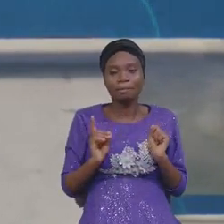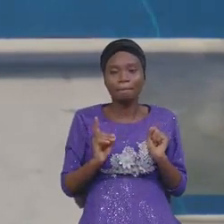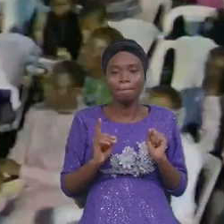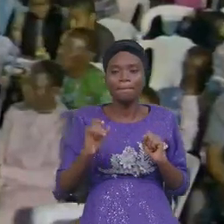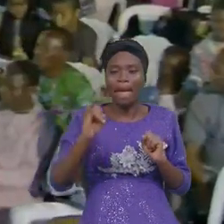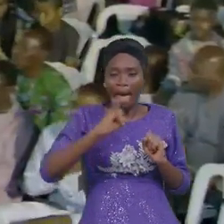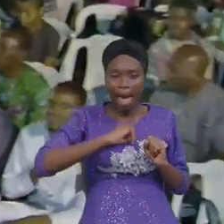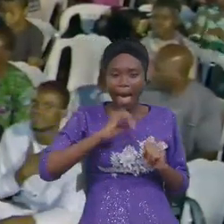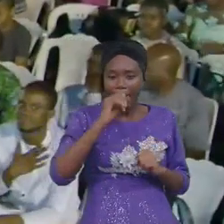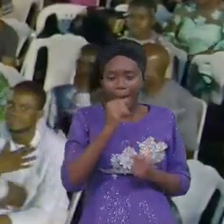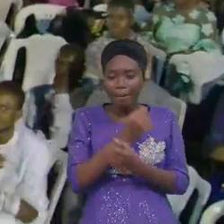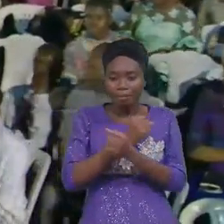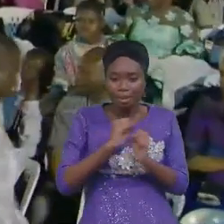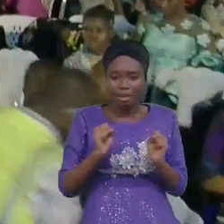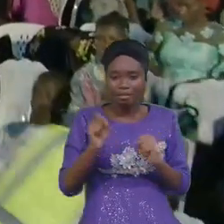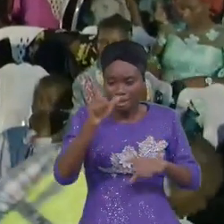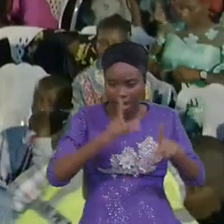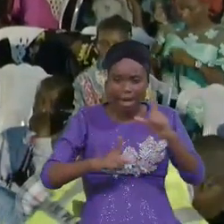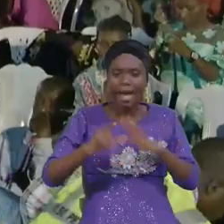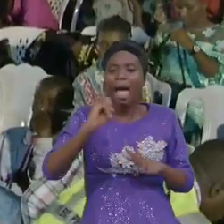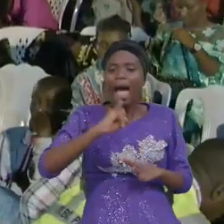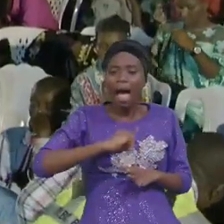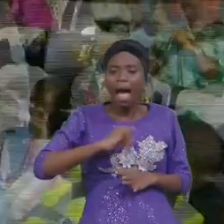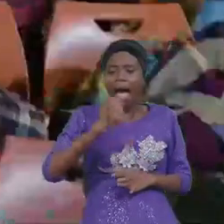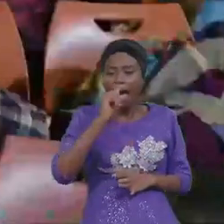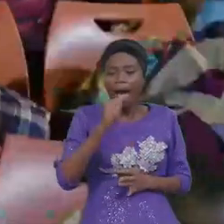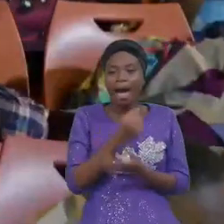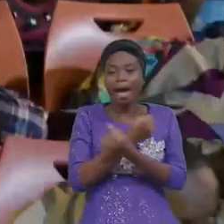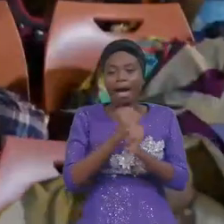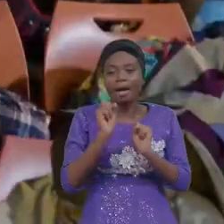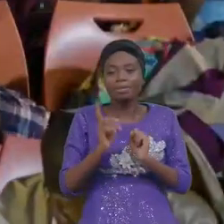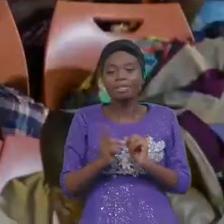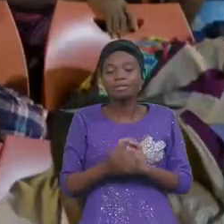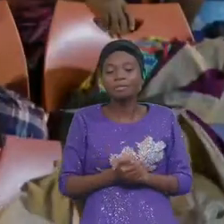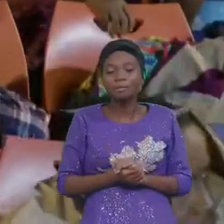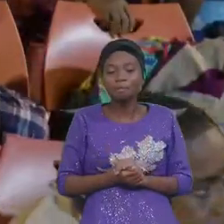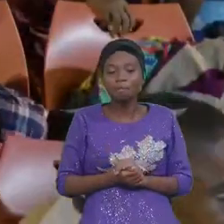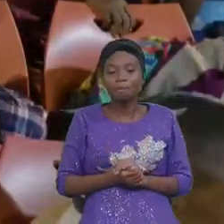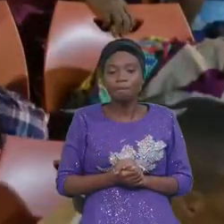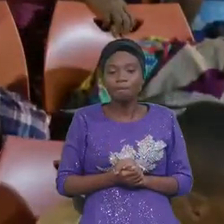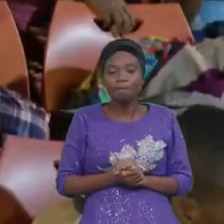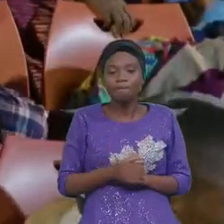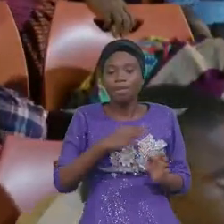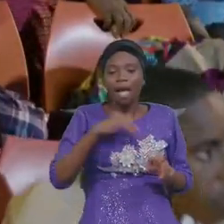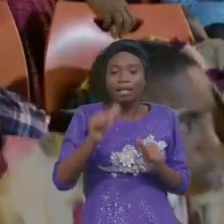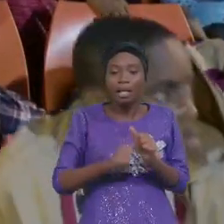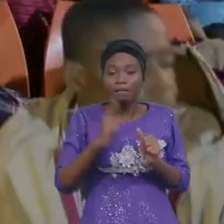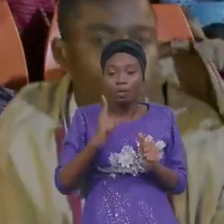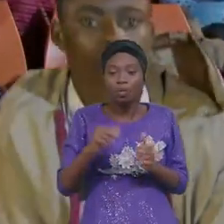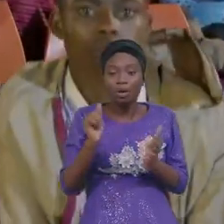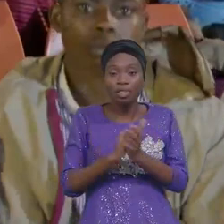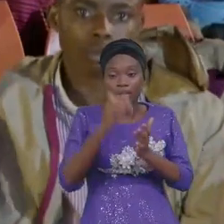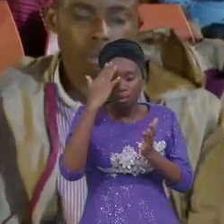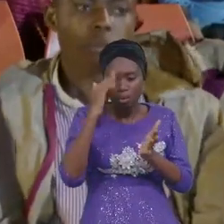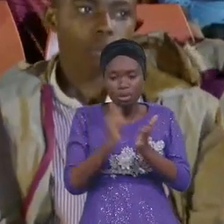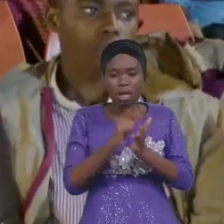saved. I am saved. And everyone who knows that